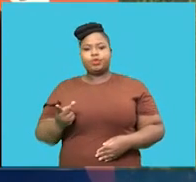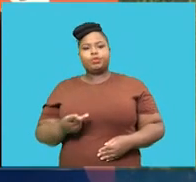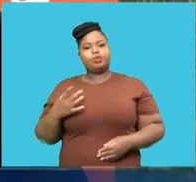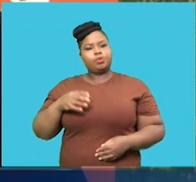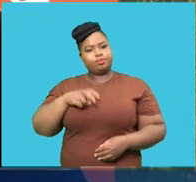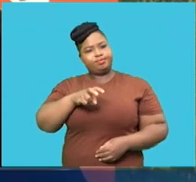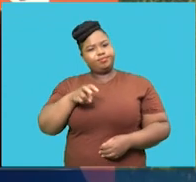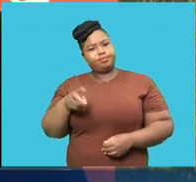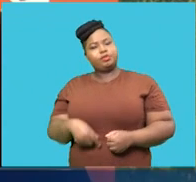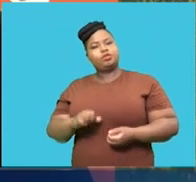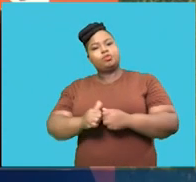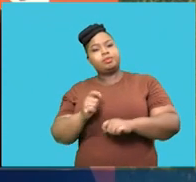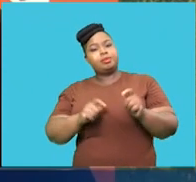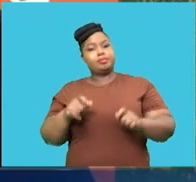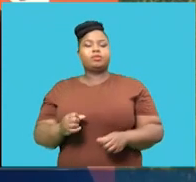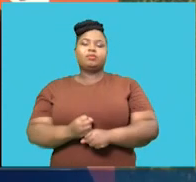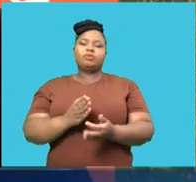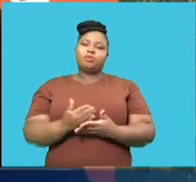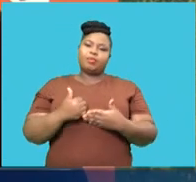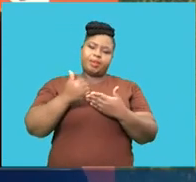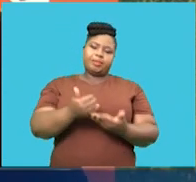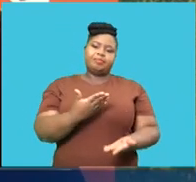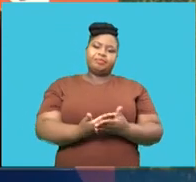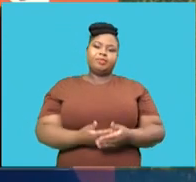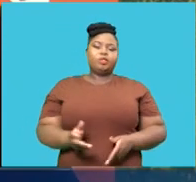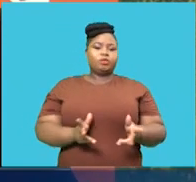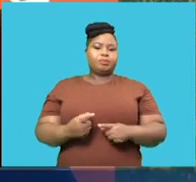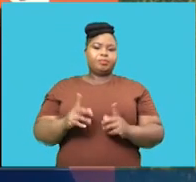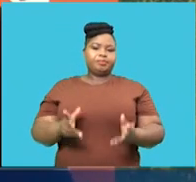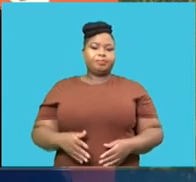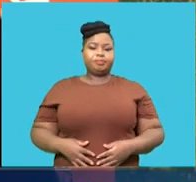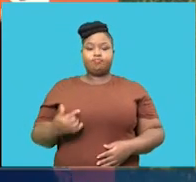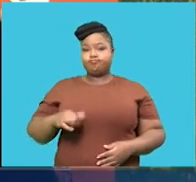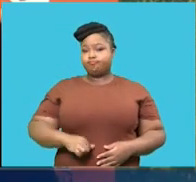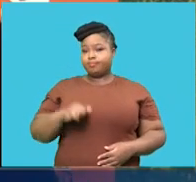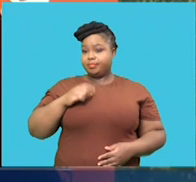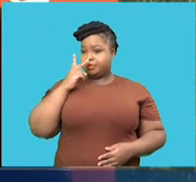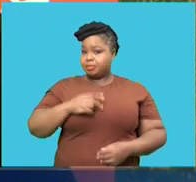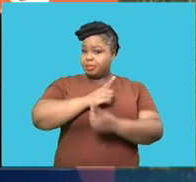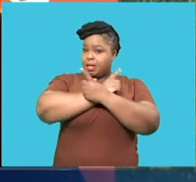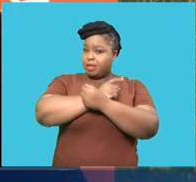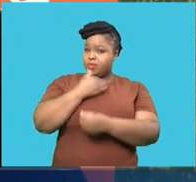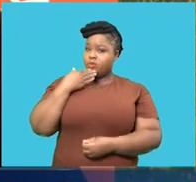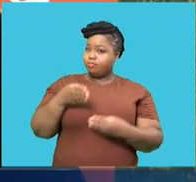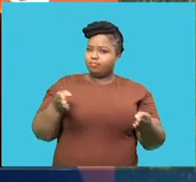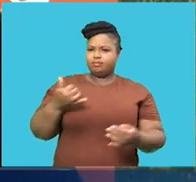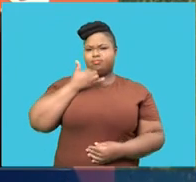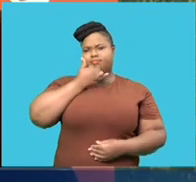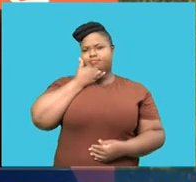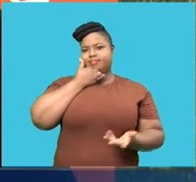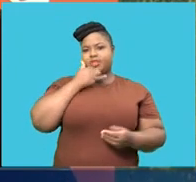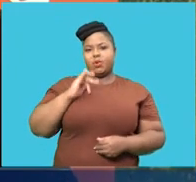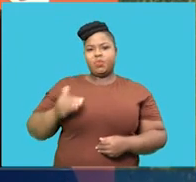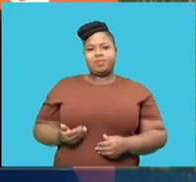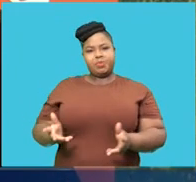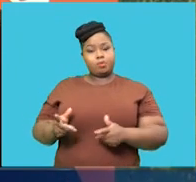out, talking to our sport people to make sure that we help them and our soccer players. But I'm proud to see the clubs here. They're happy. You've seen that women